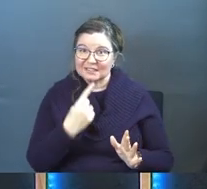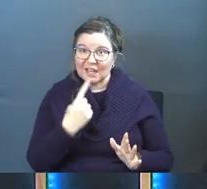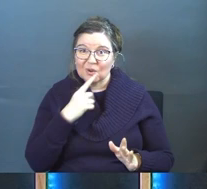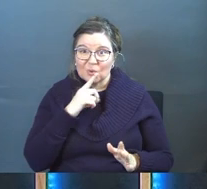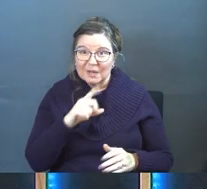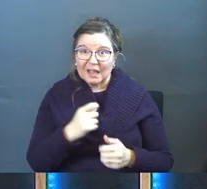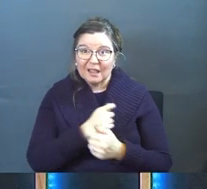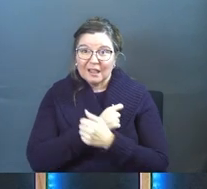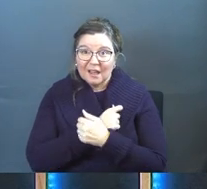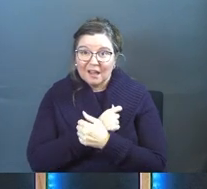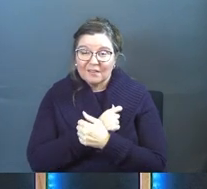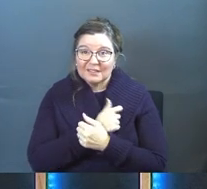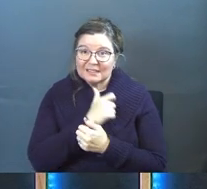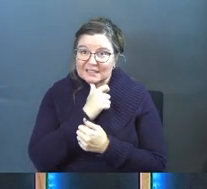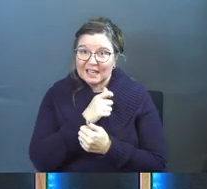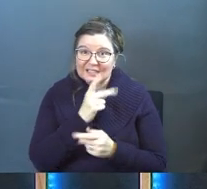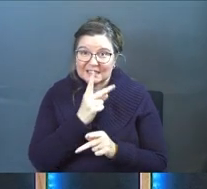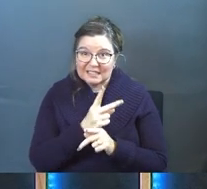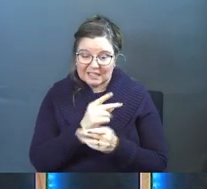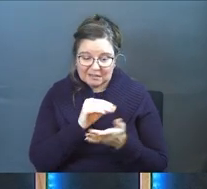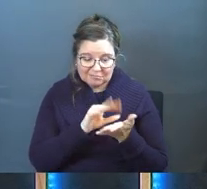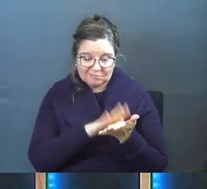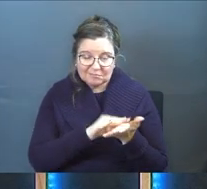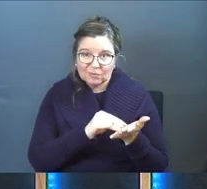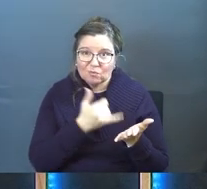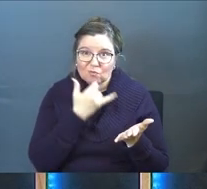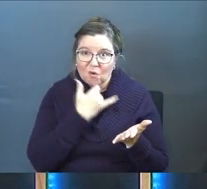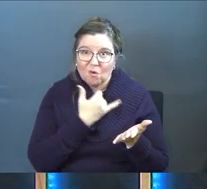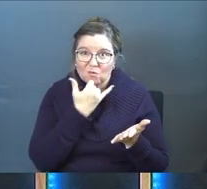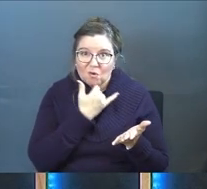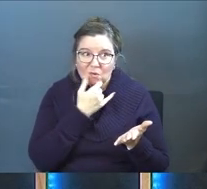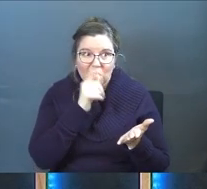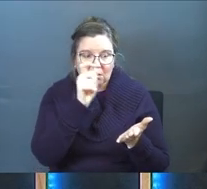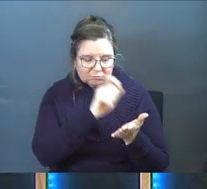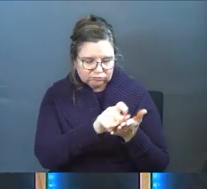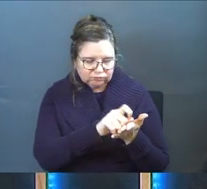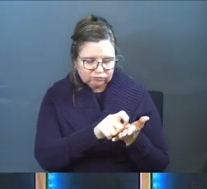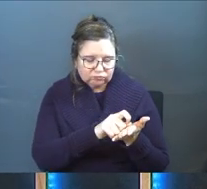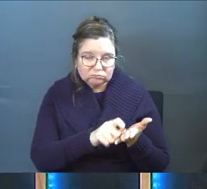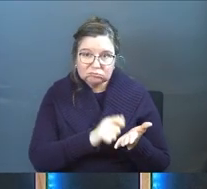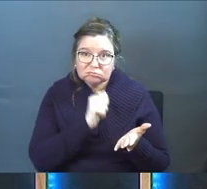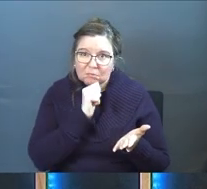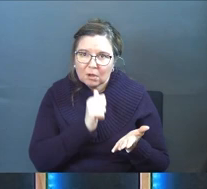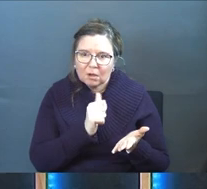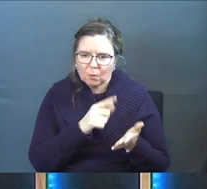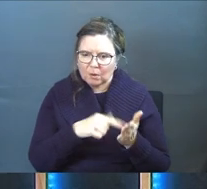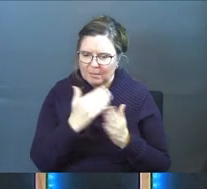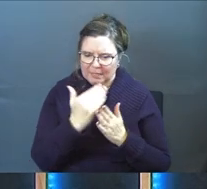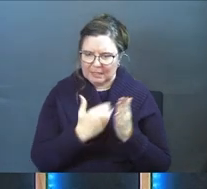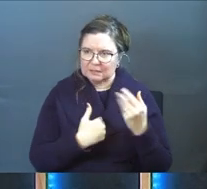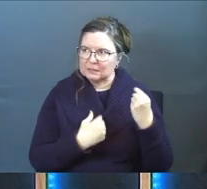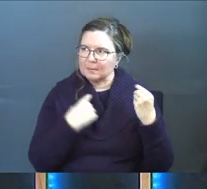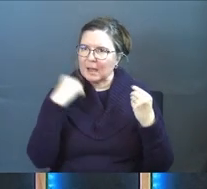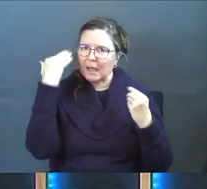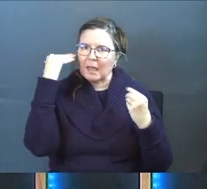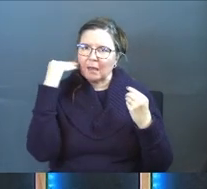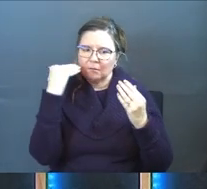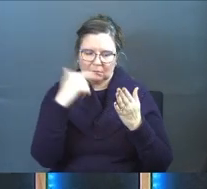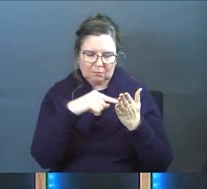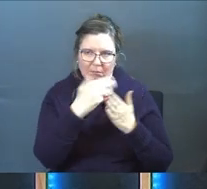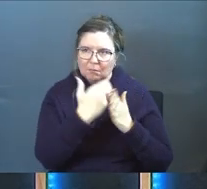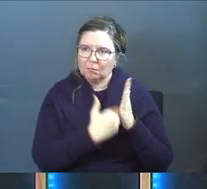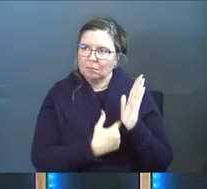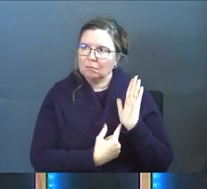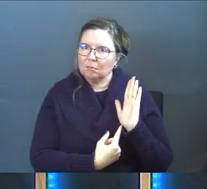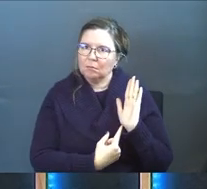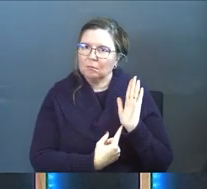that real love doesn't keep any record of what they did wrong. But what about this list in my head?